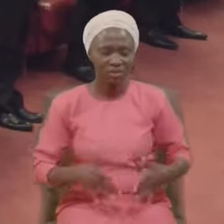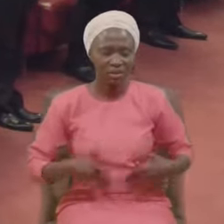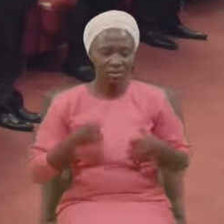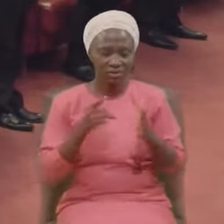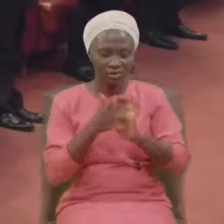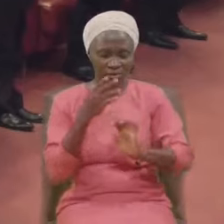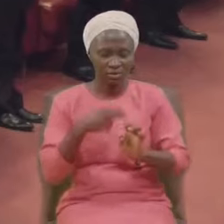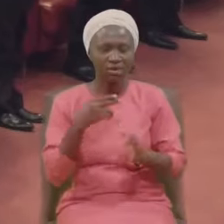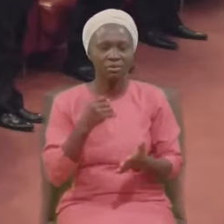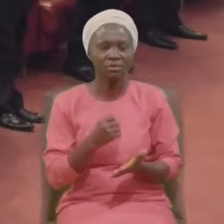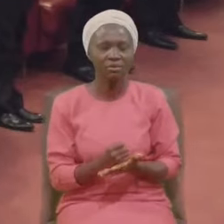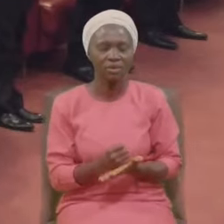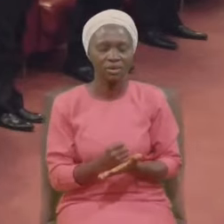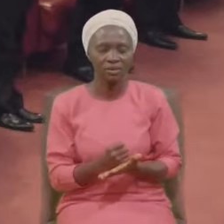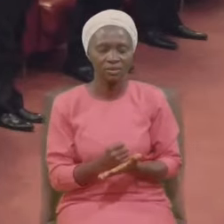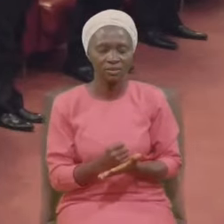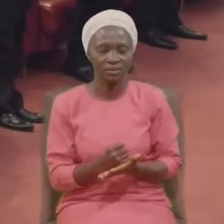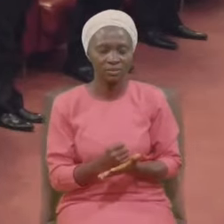name.